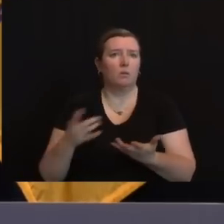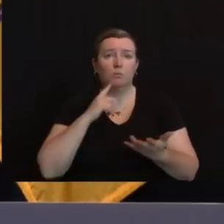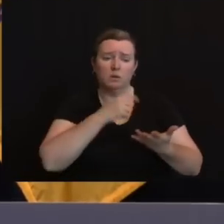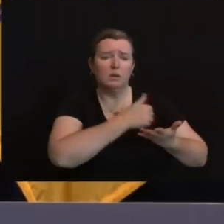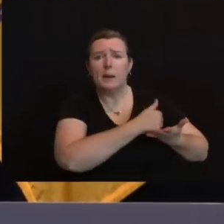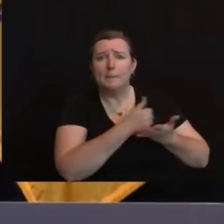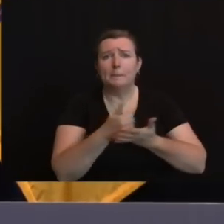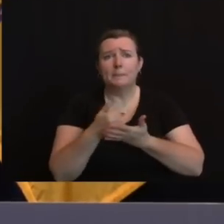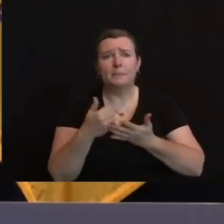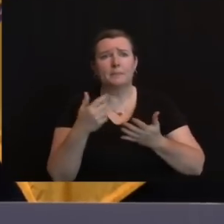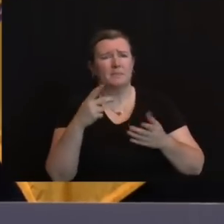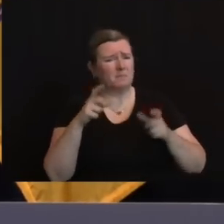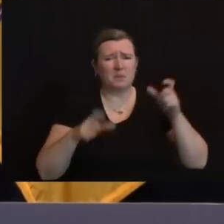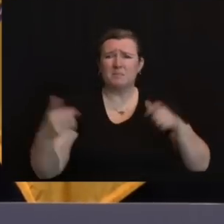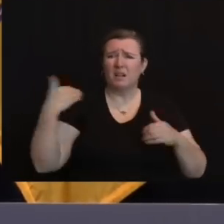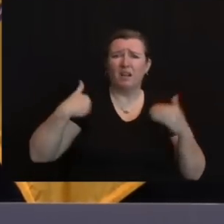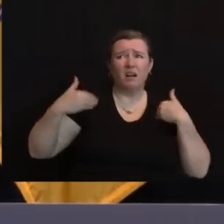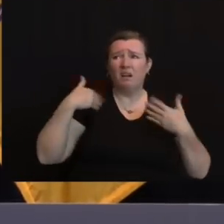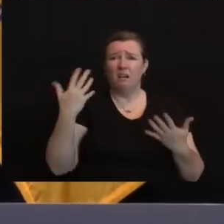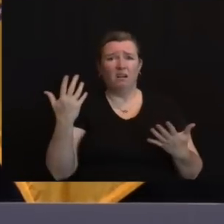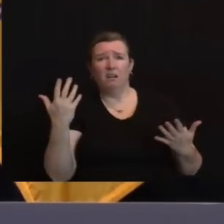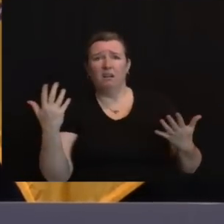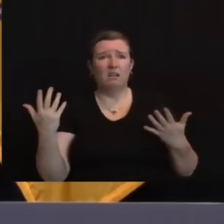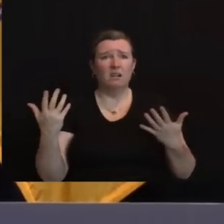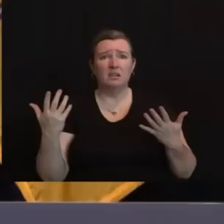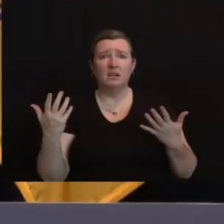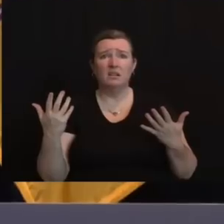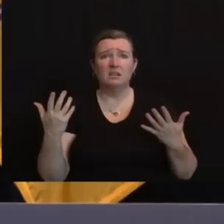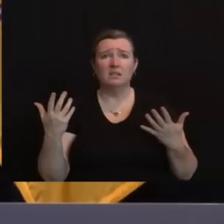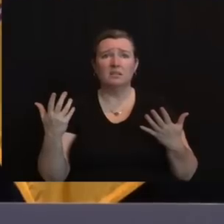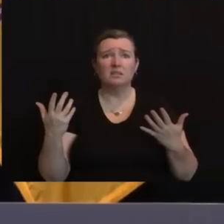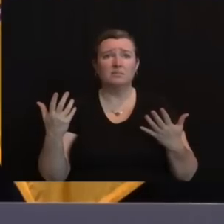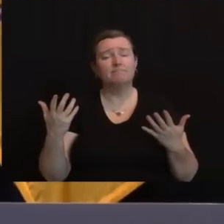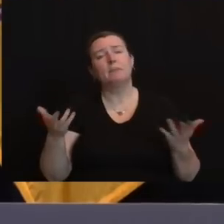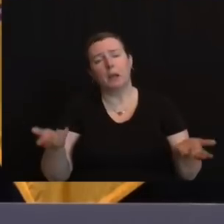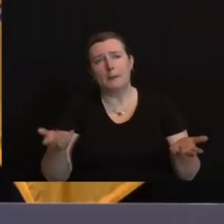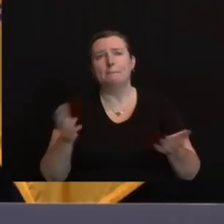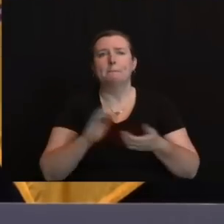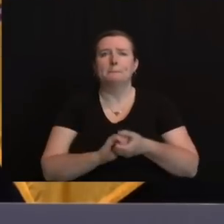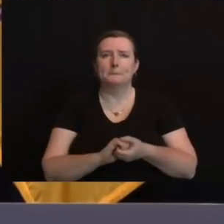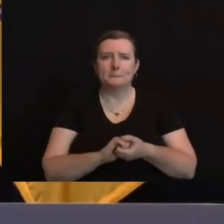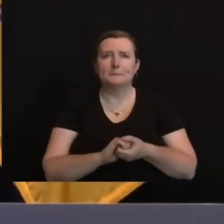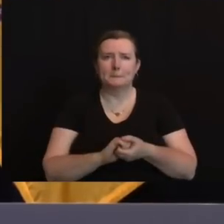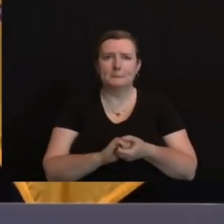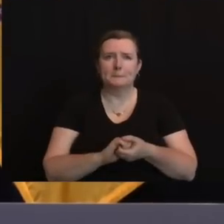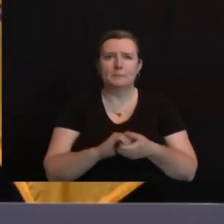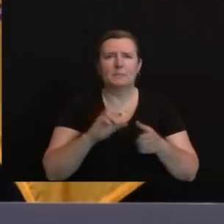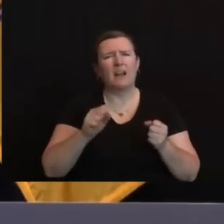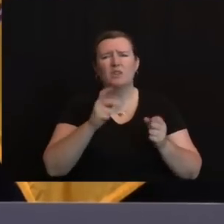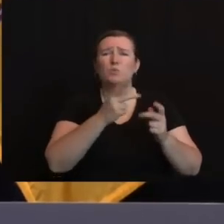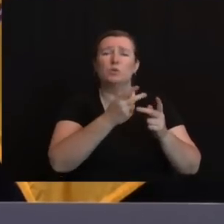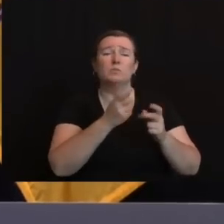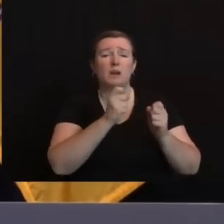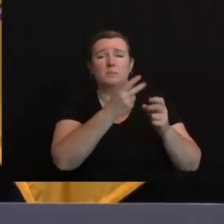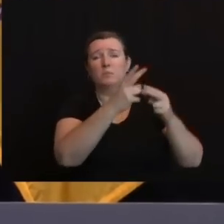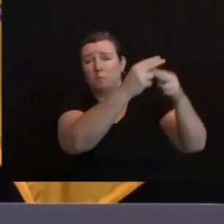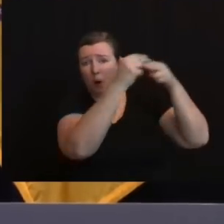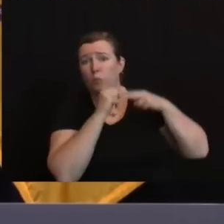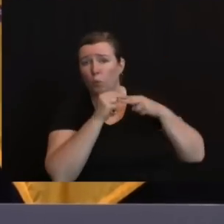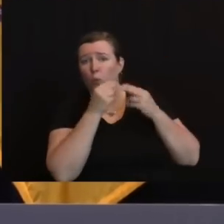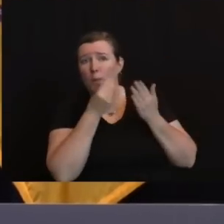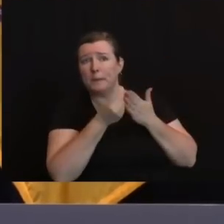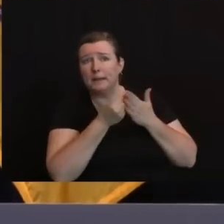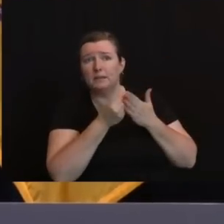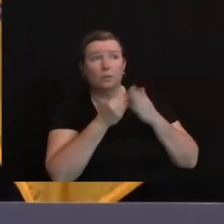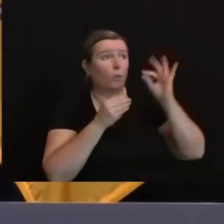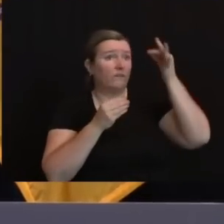hey, if you get the ability to borrow, and by the way, we need that ability almost immediately, or if you get that direct federal